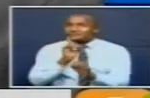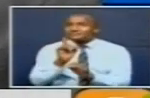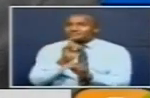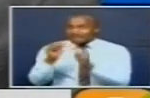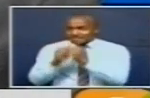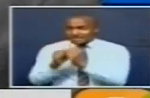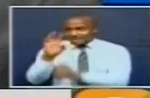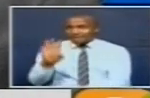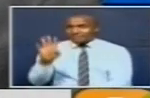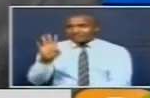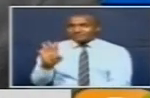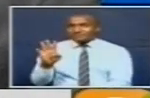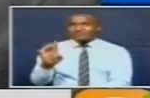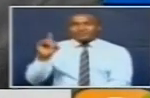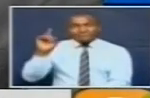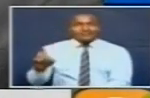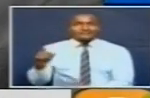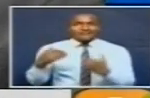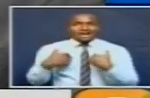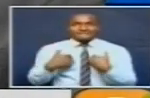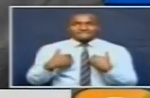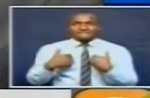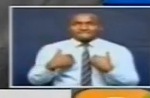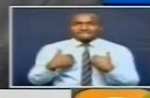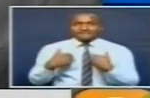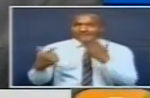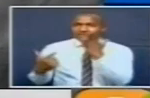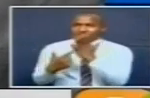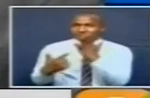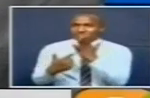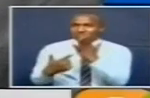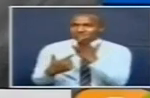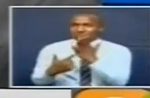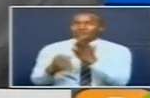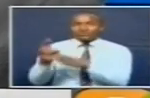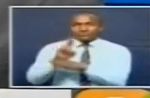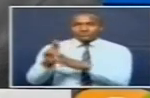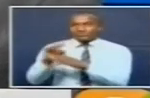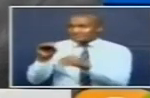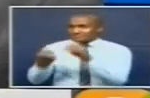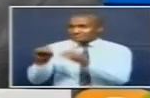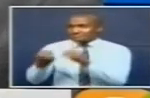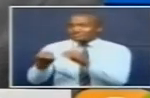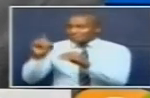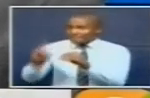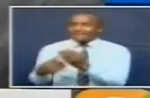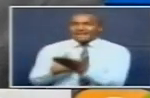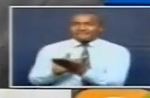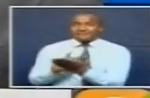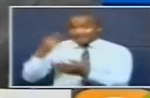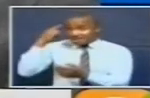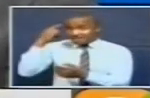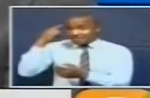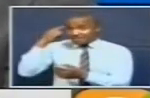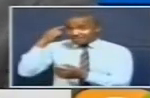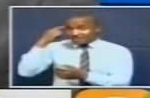April, you needed to have heard the technology to be used in the election mm-hmm. in place. Mm-hmm. And remember, it's not the